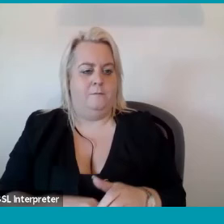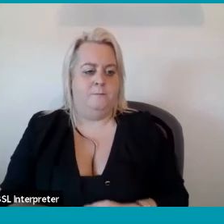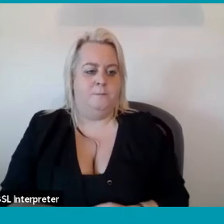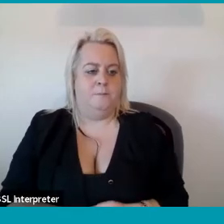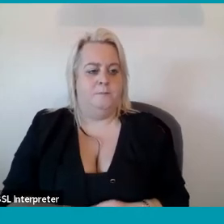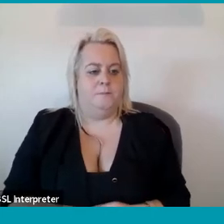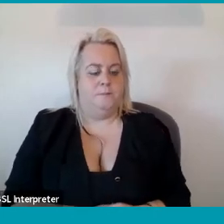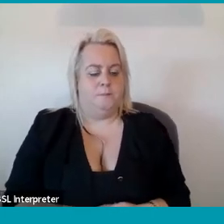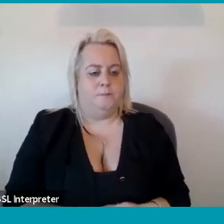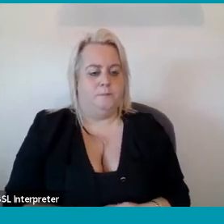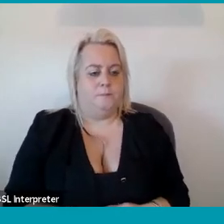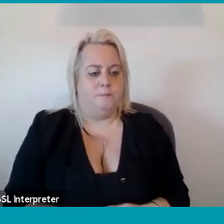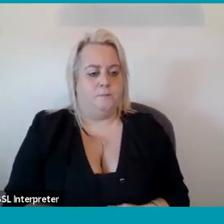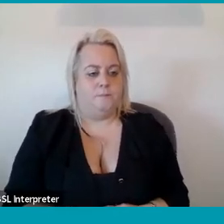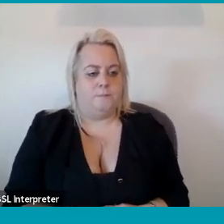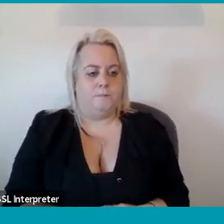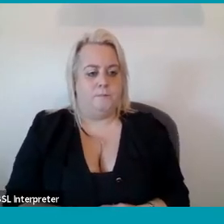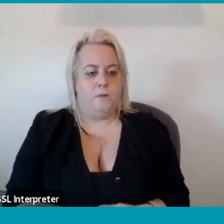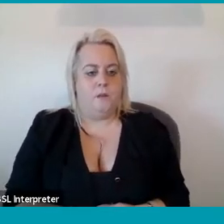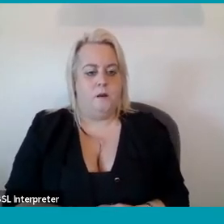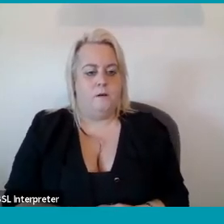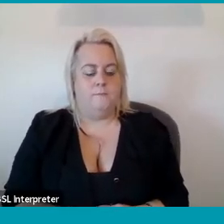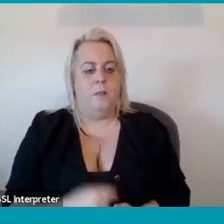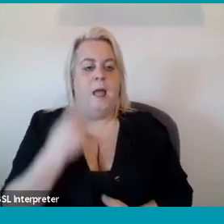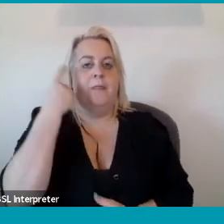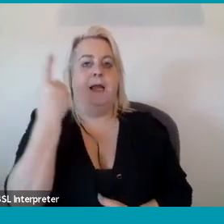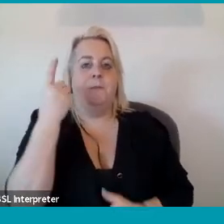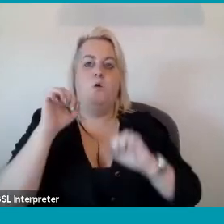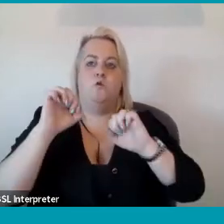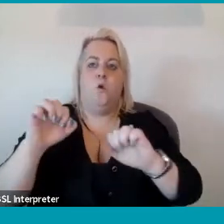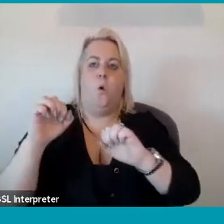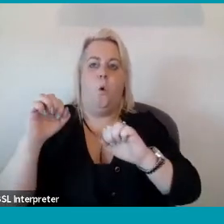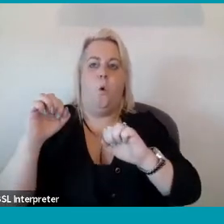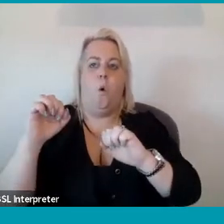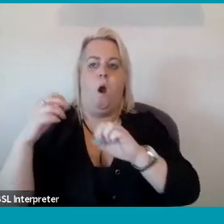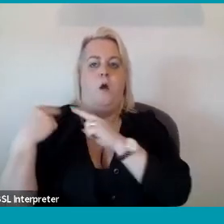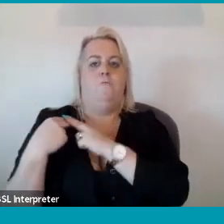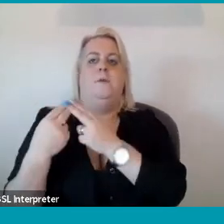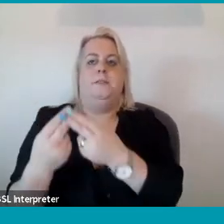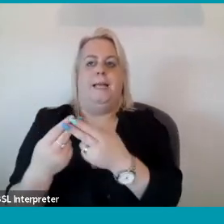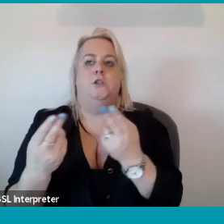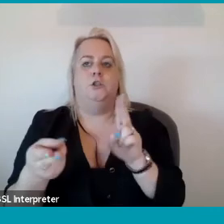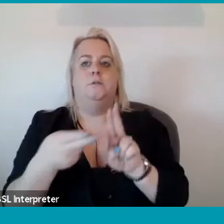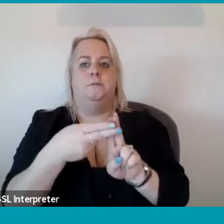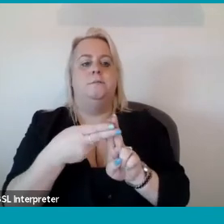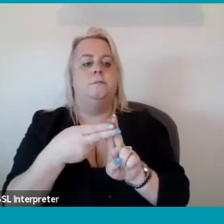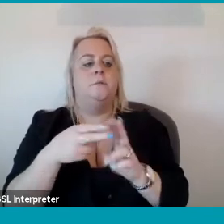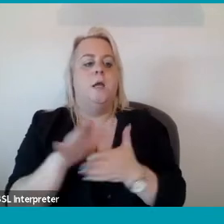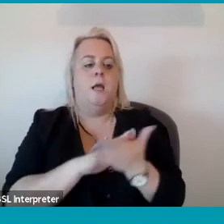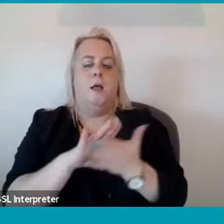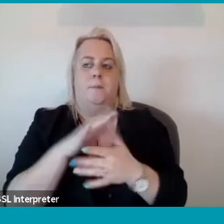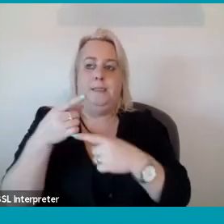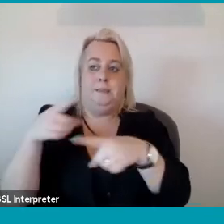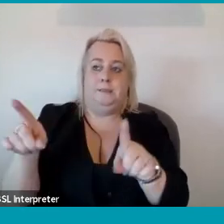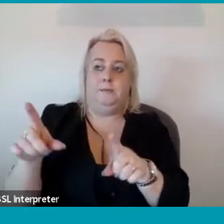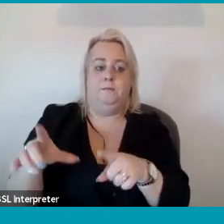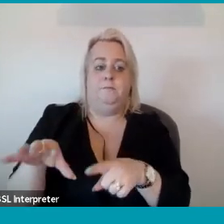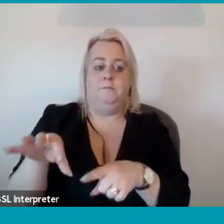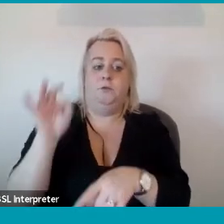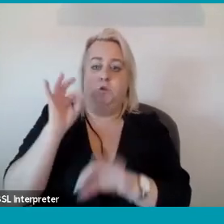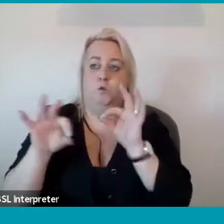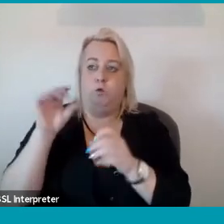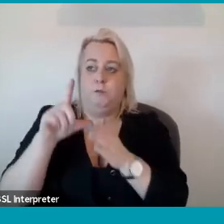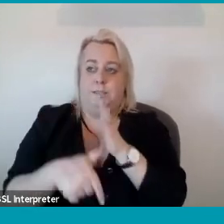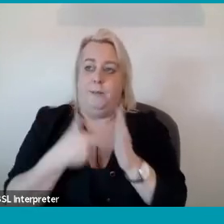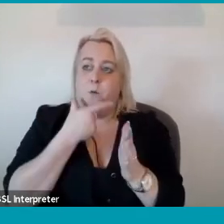of an organization, if you're an inclusive employer of choice, that means you are an employer of choice. So you will